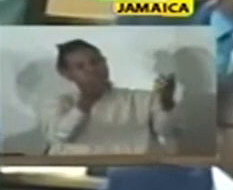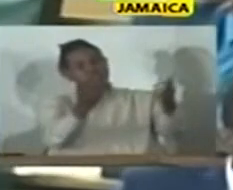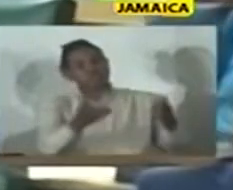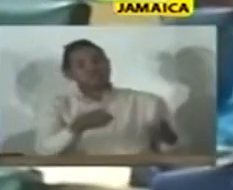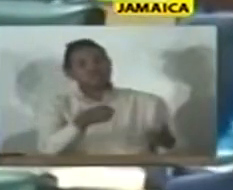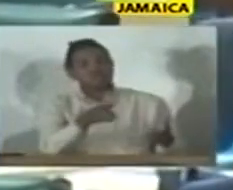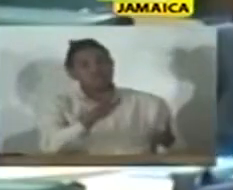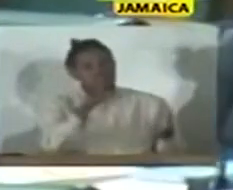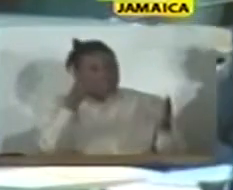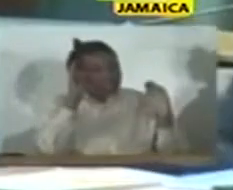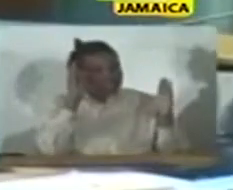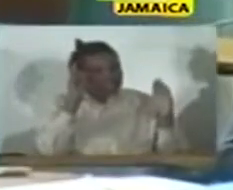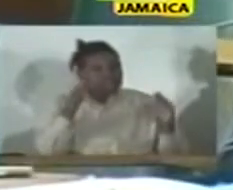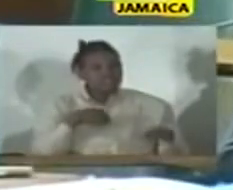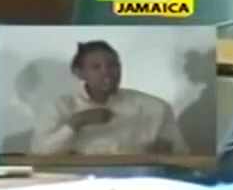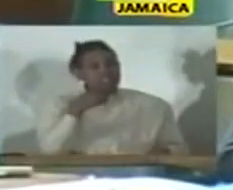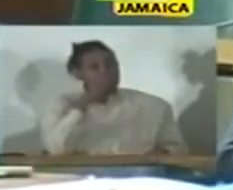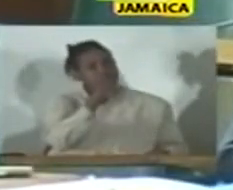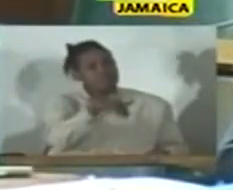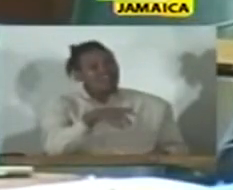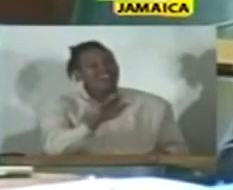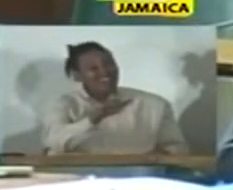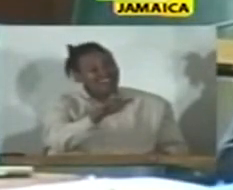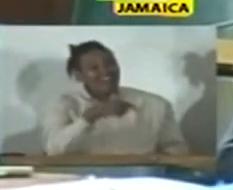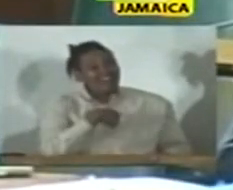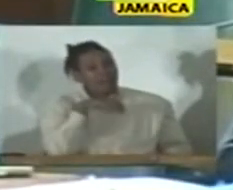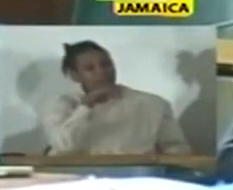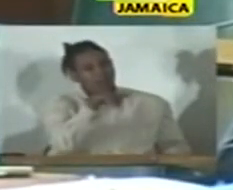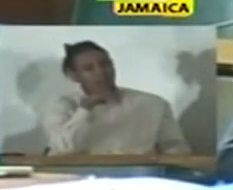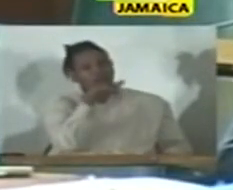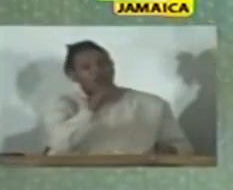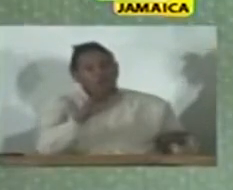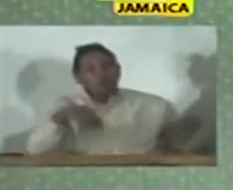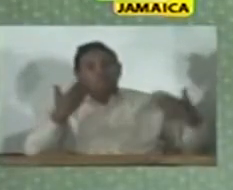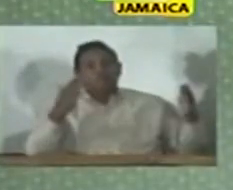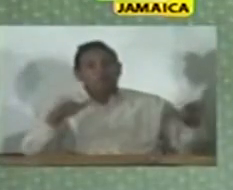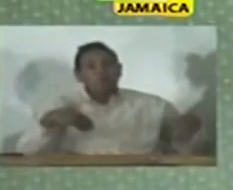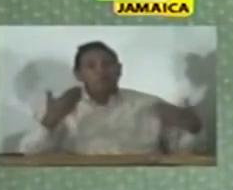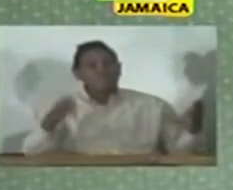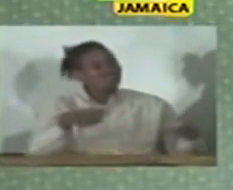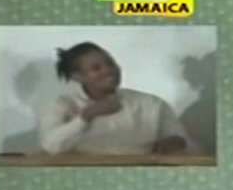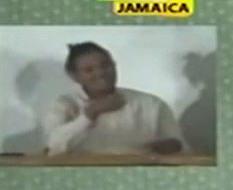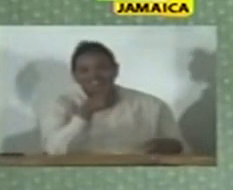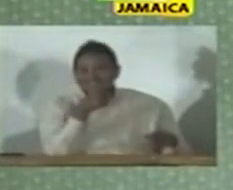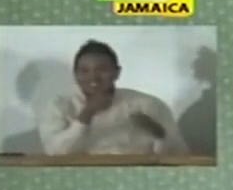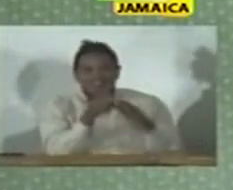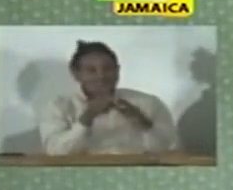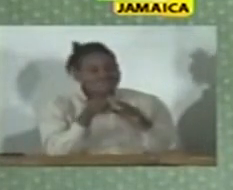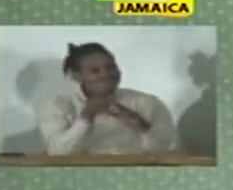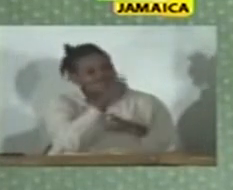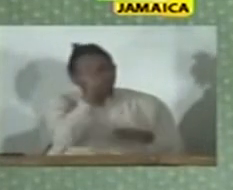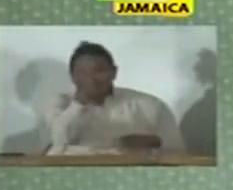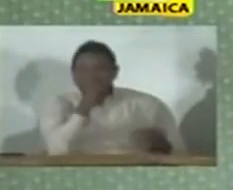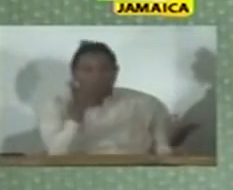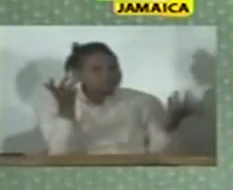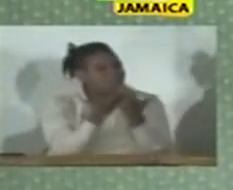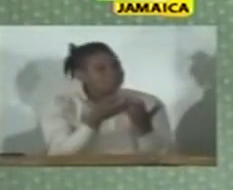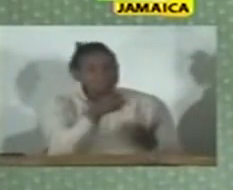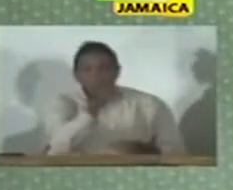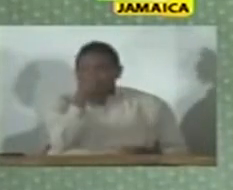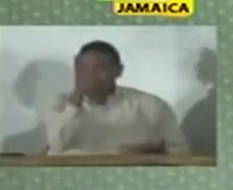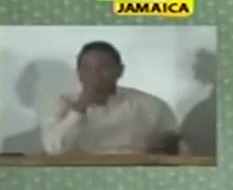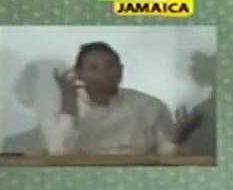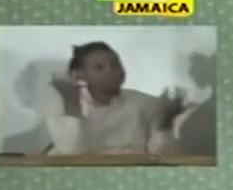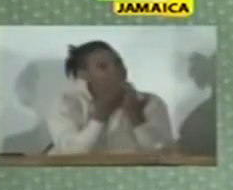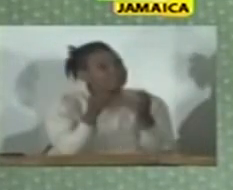his attention the fact that his presentation was not being relevant. On the last